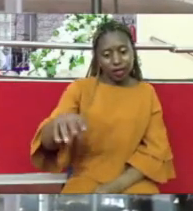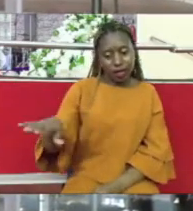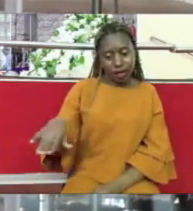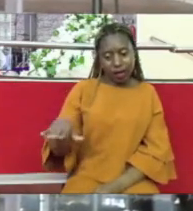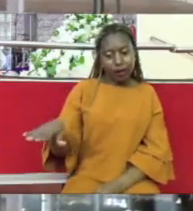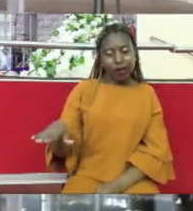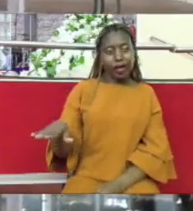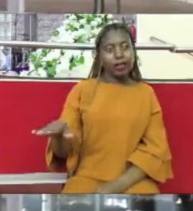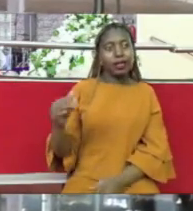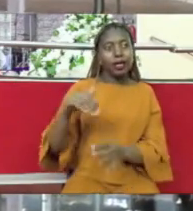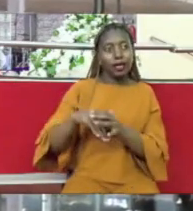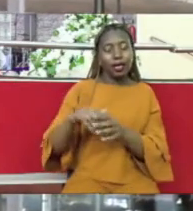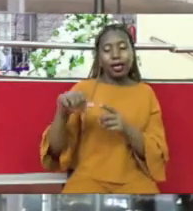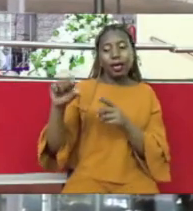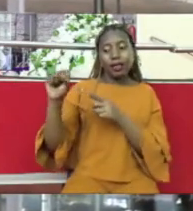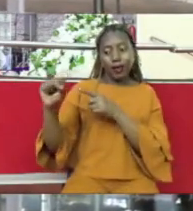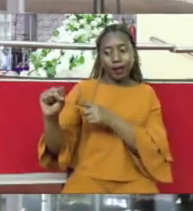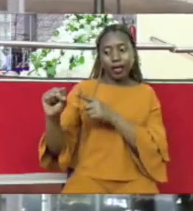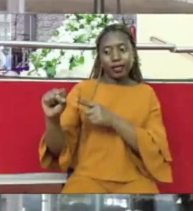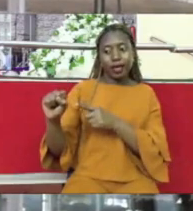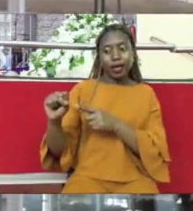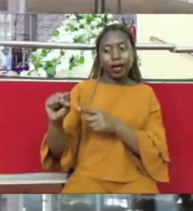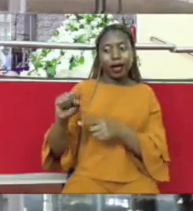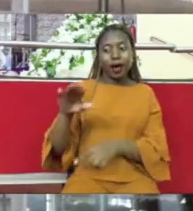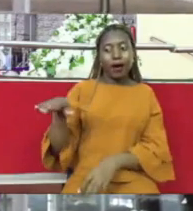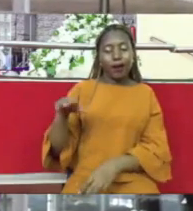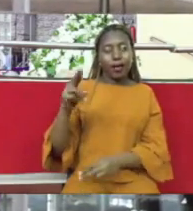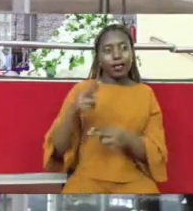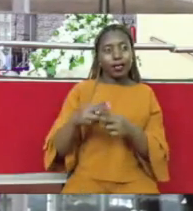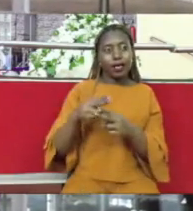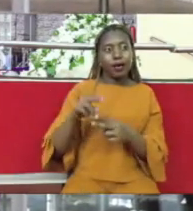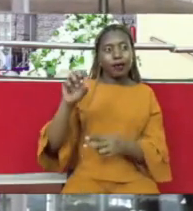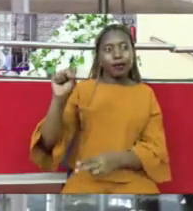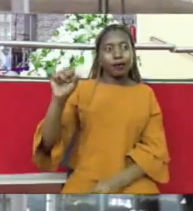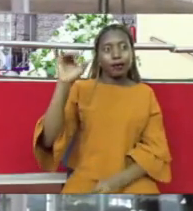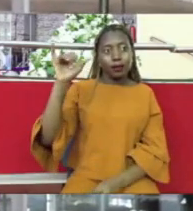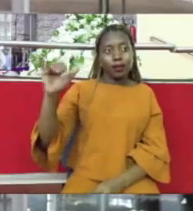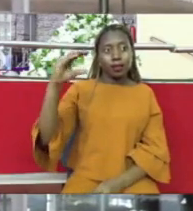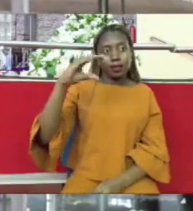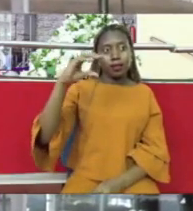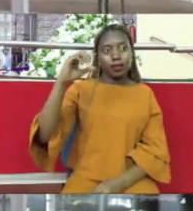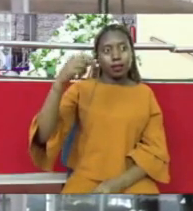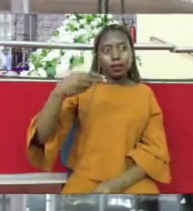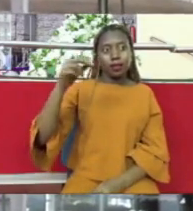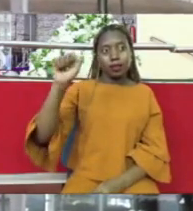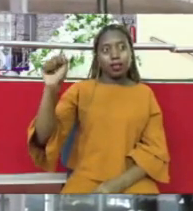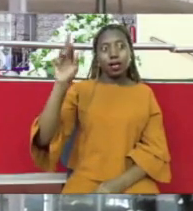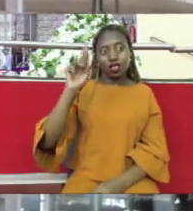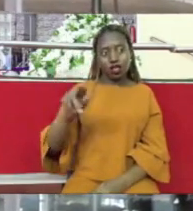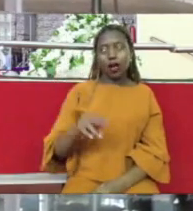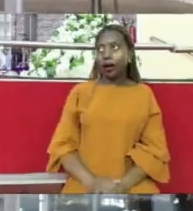called Sachar. I think we can look at verse 5 and 6.